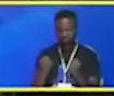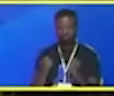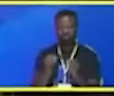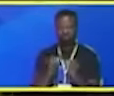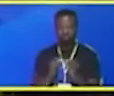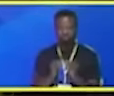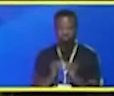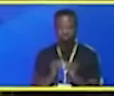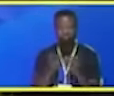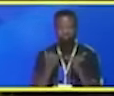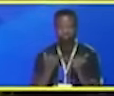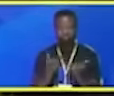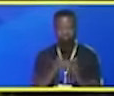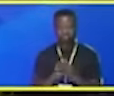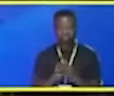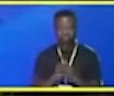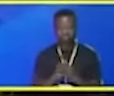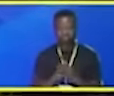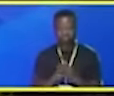Now,